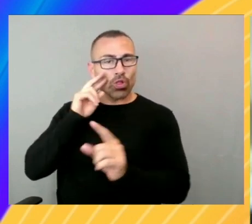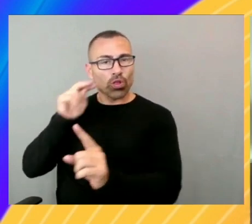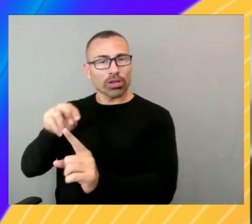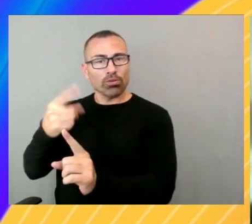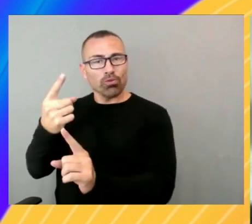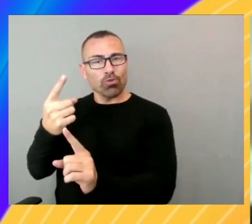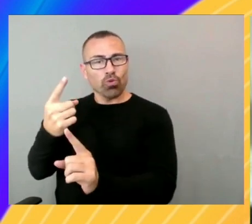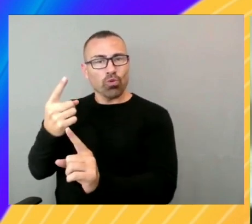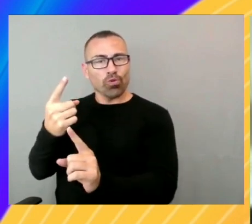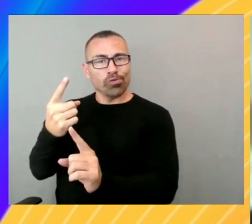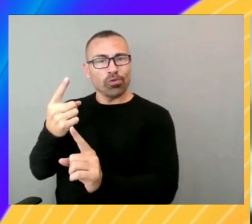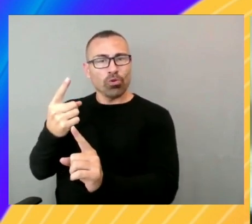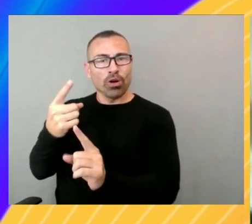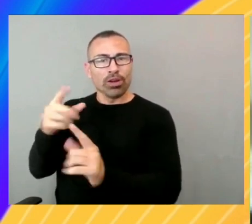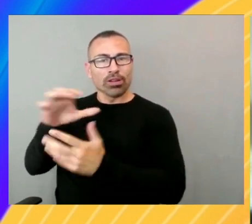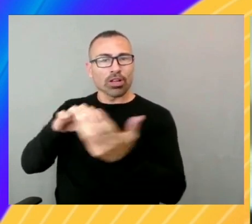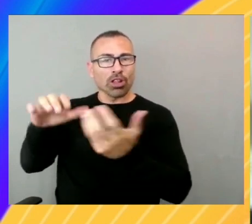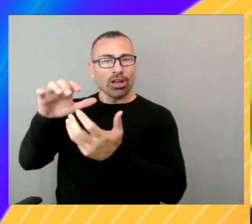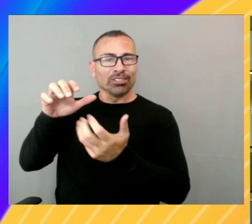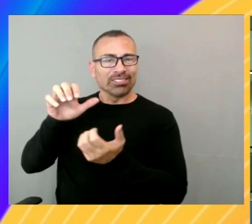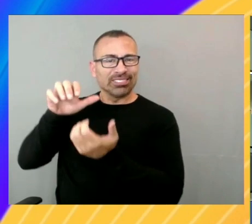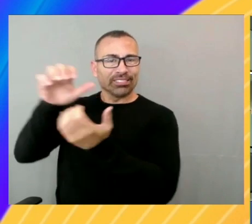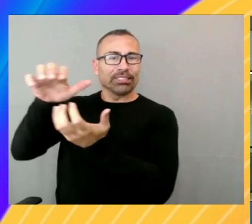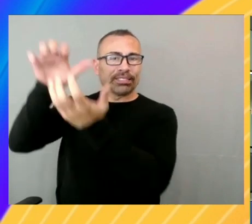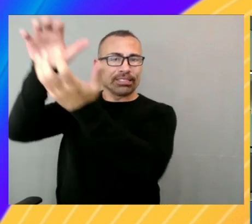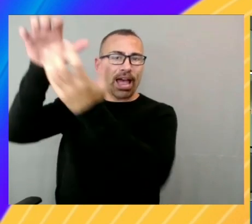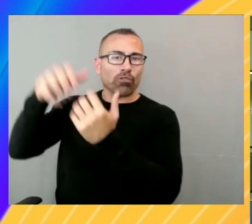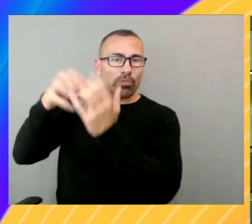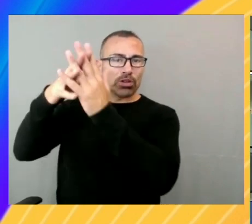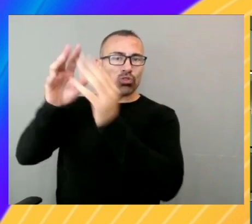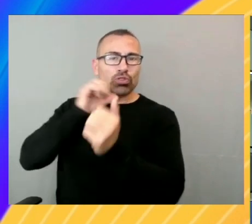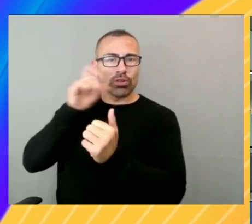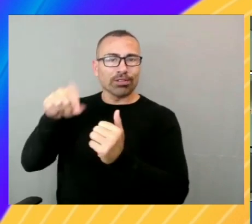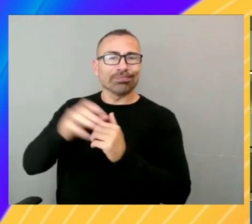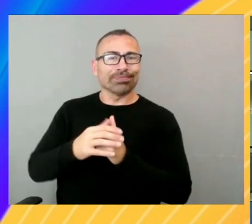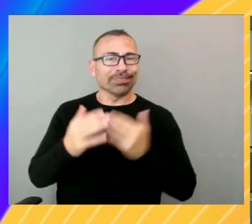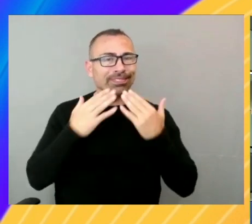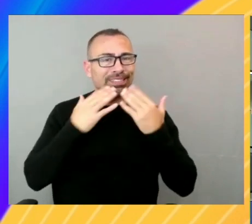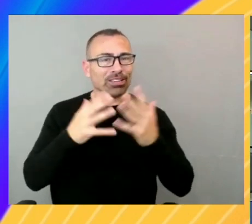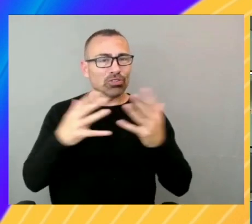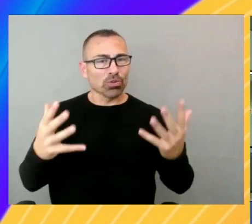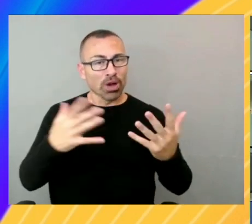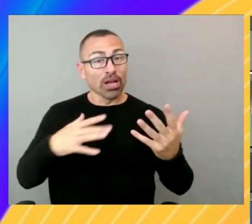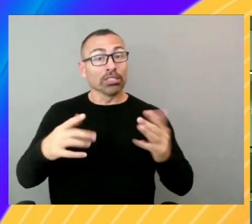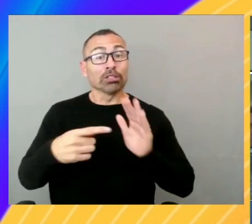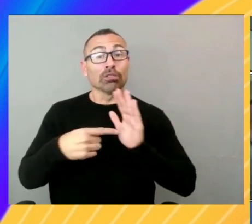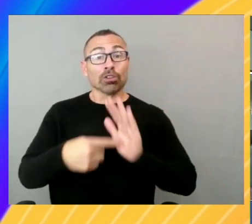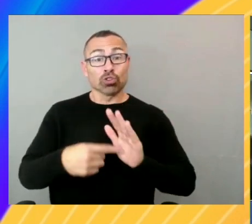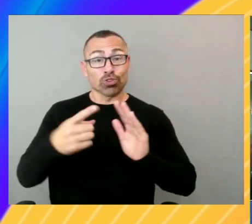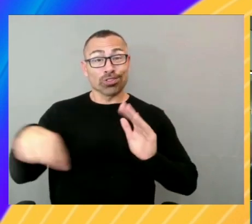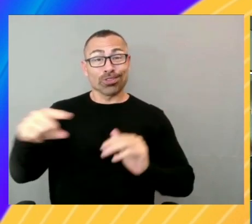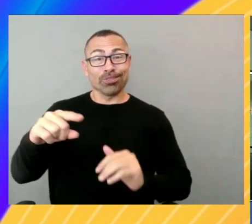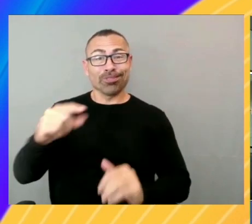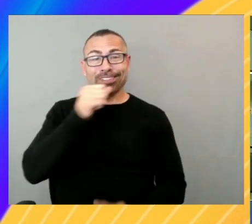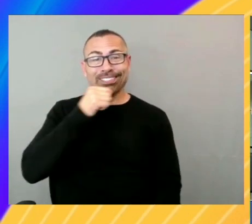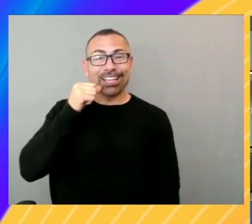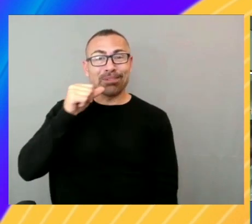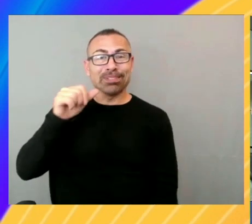CloudFormation stacks, so you don't have to actually choose anything. Well, thank you so much for showing us Amazon DevOps Guru. Yeah, you're welcome. Friends, stay